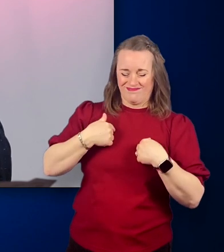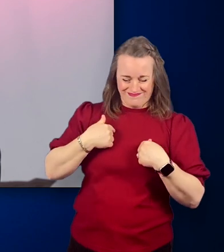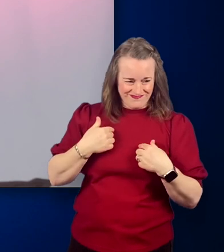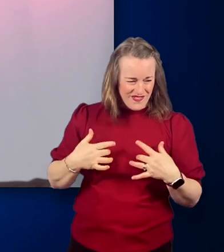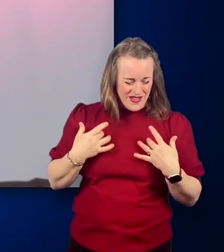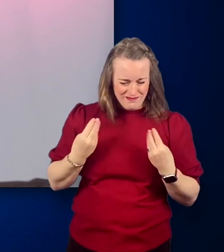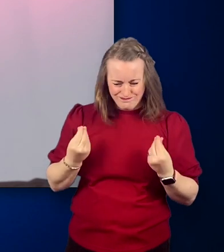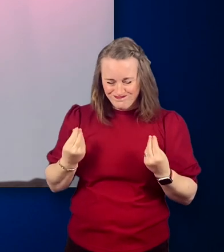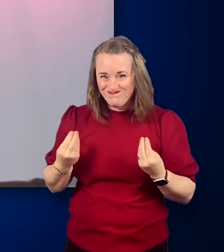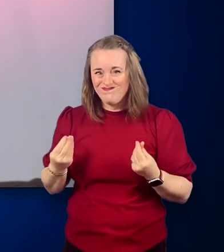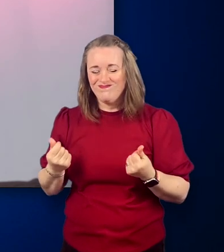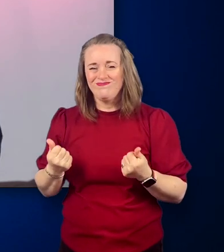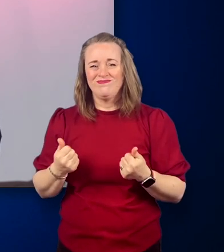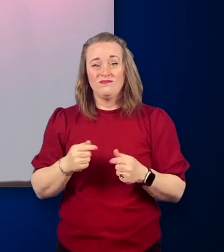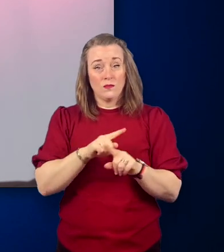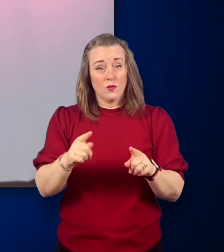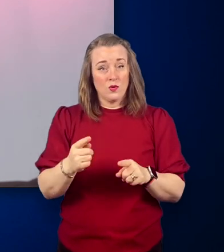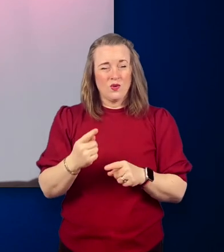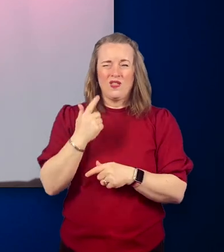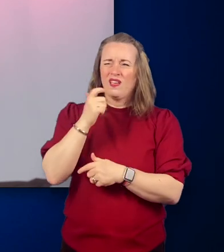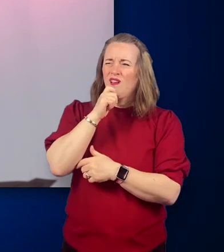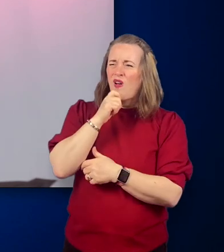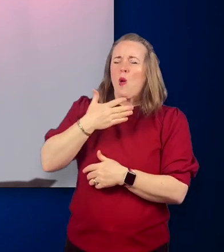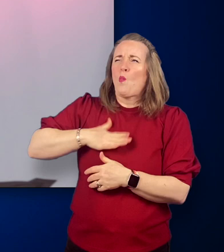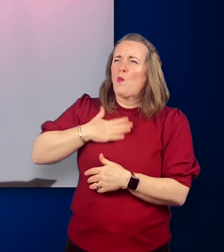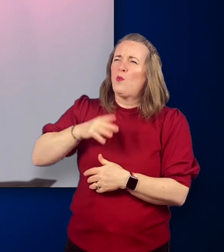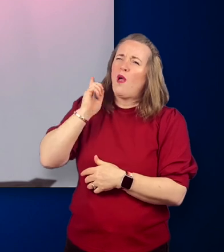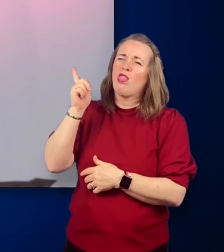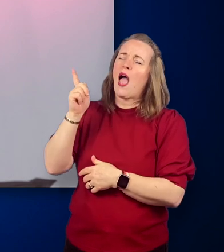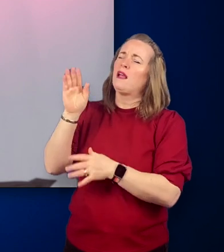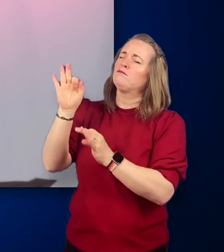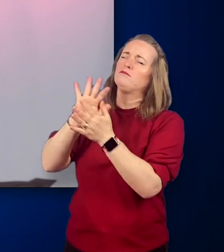And you're thinking, how do I get that divine encounter?